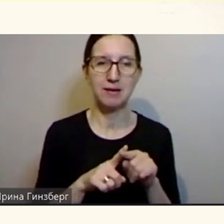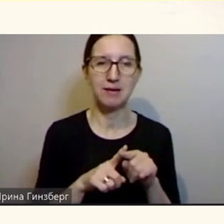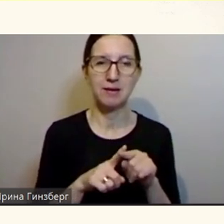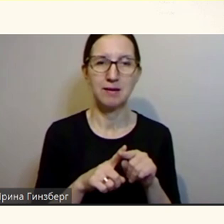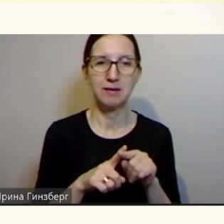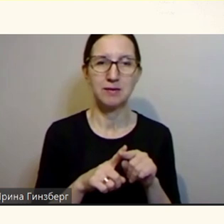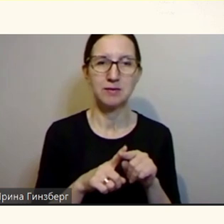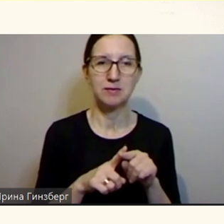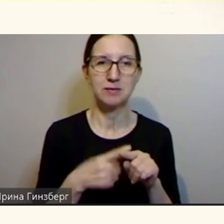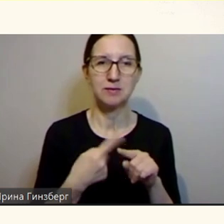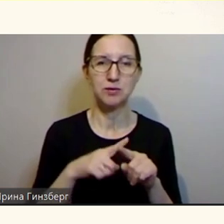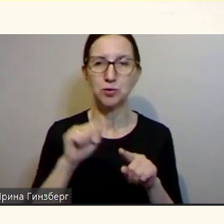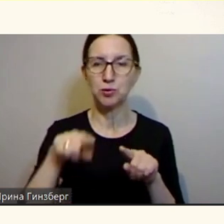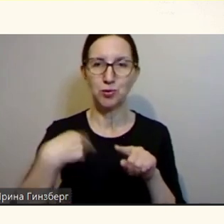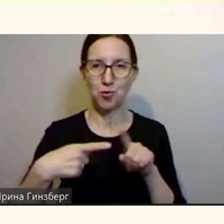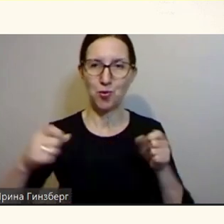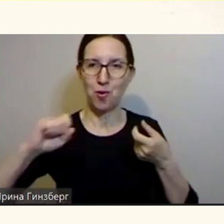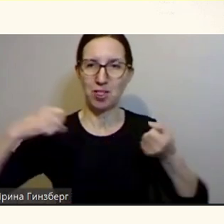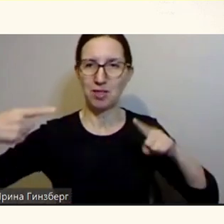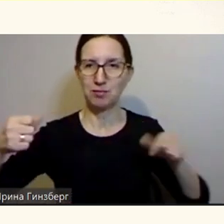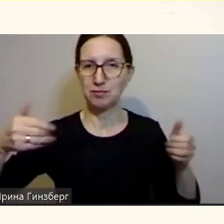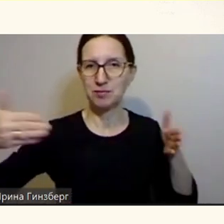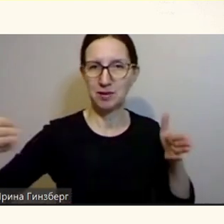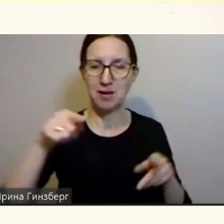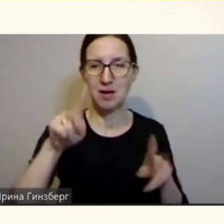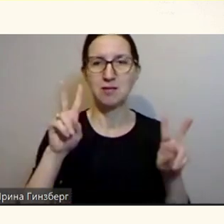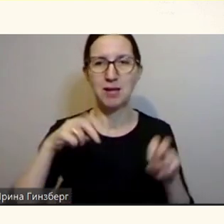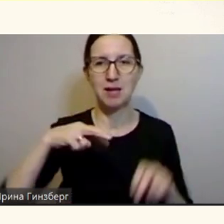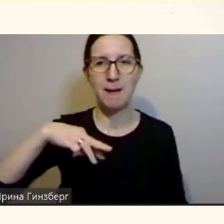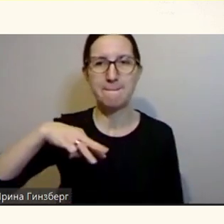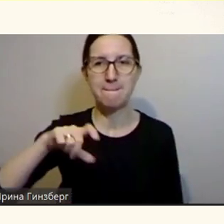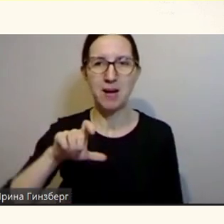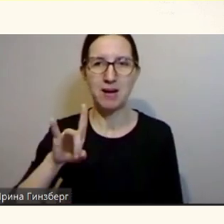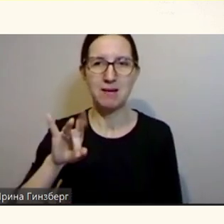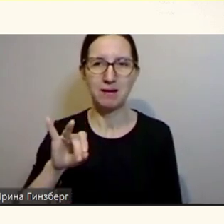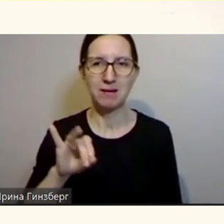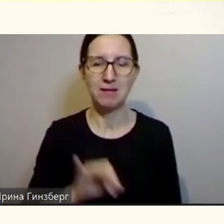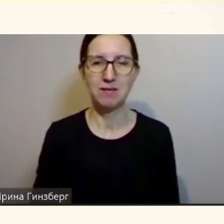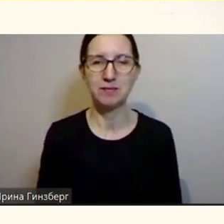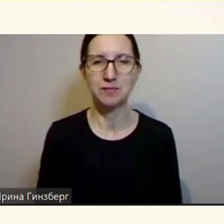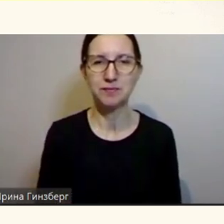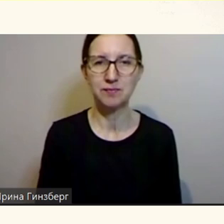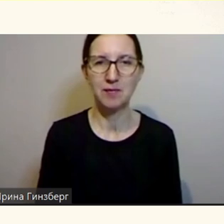installed in this location. And as you can see, it's a triptych.